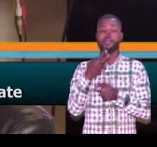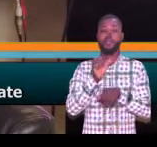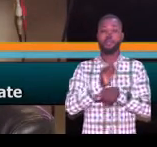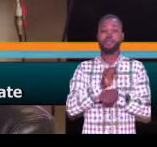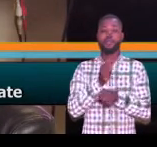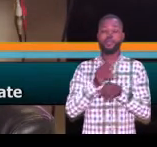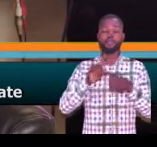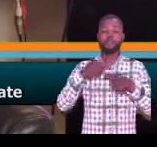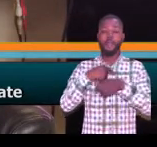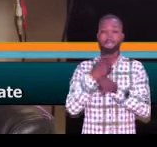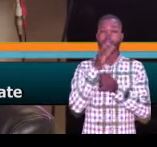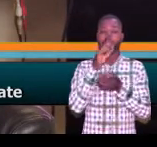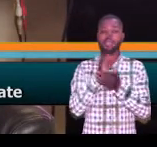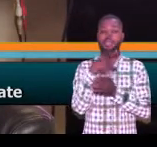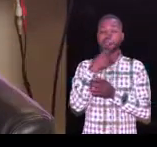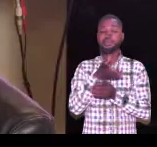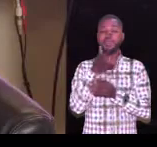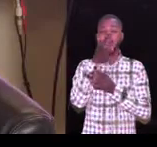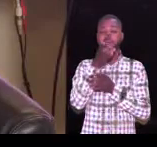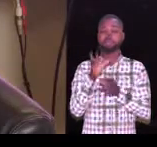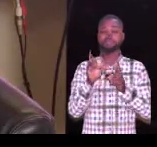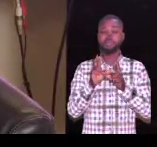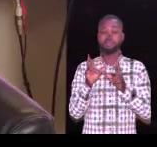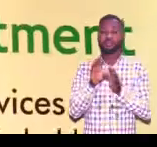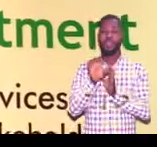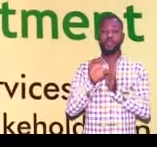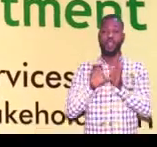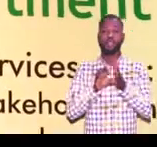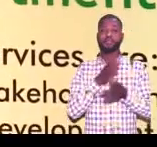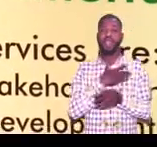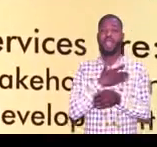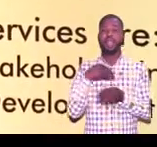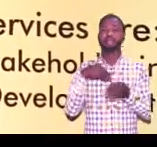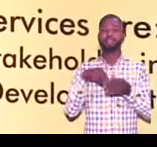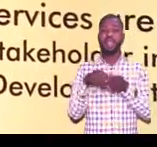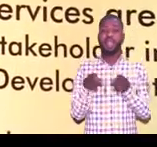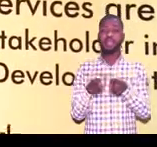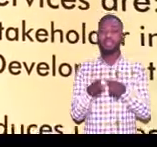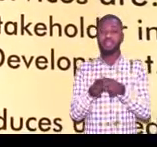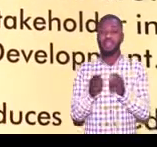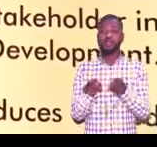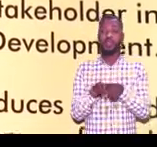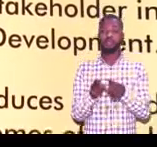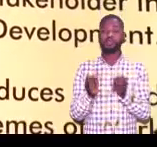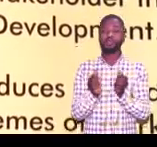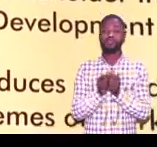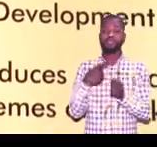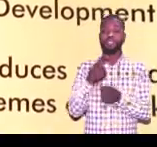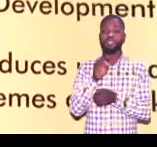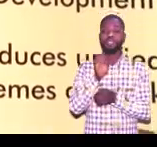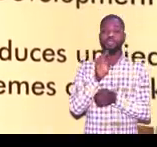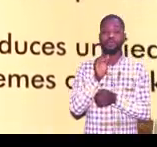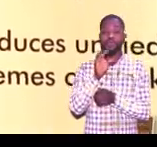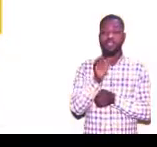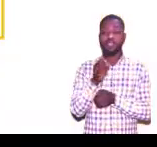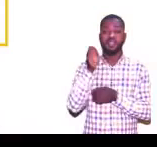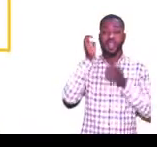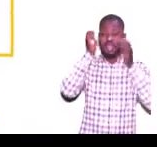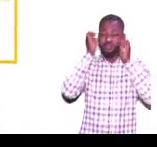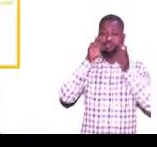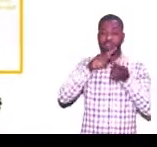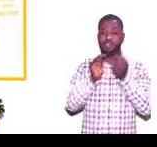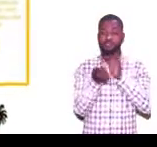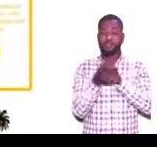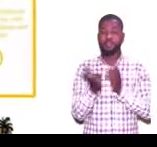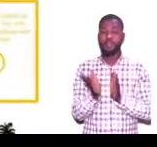work to ensure that they align with the national curriculum. And in line also with the BOS